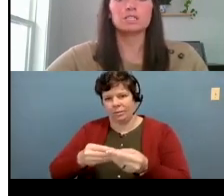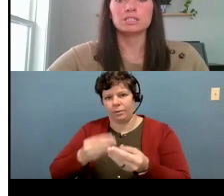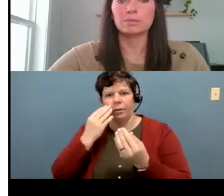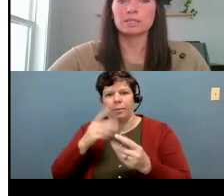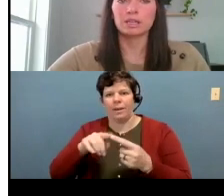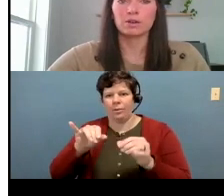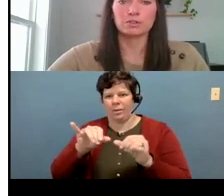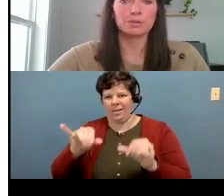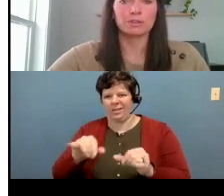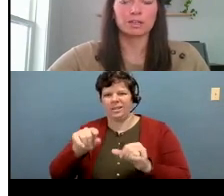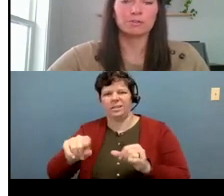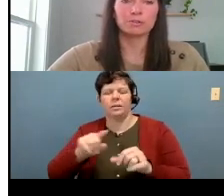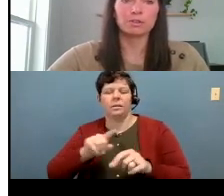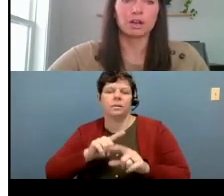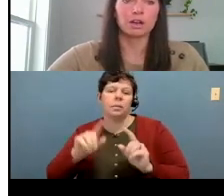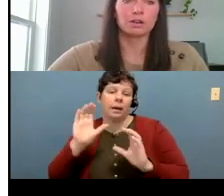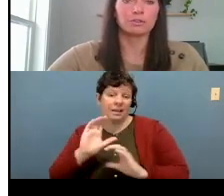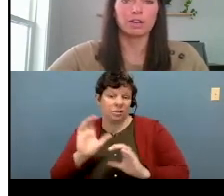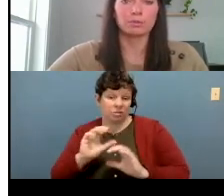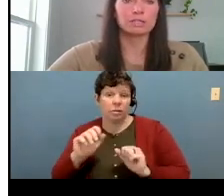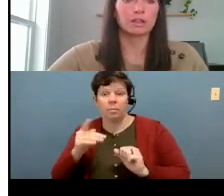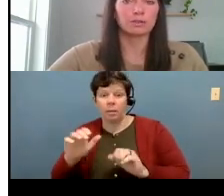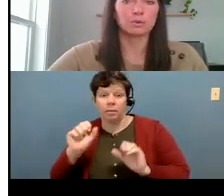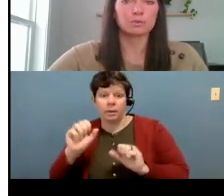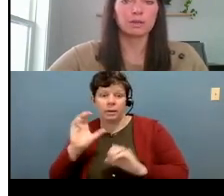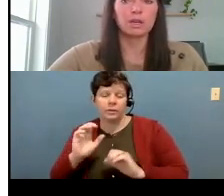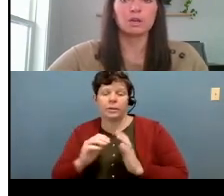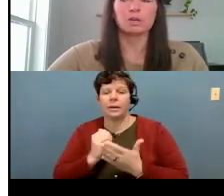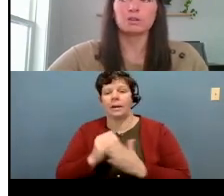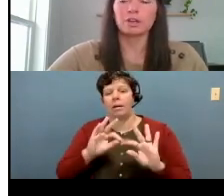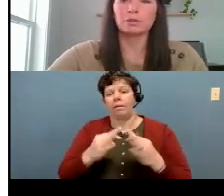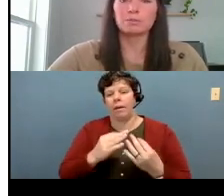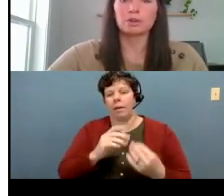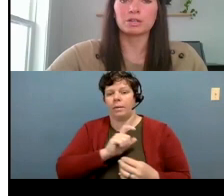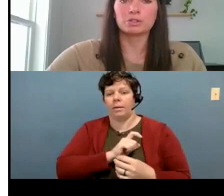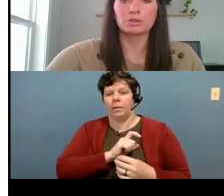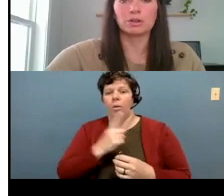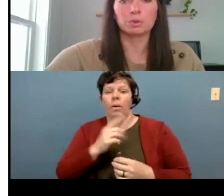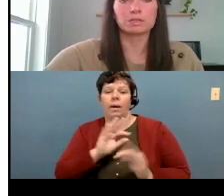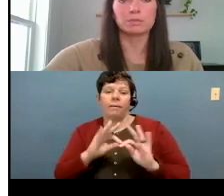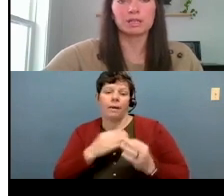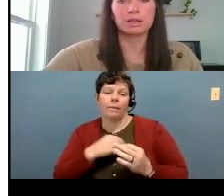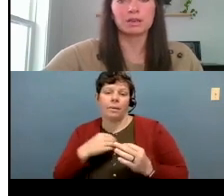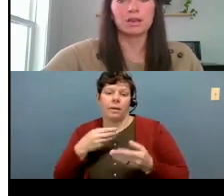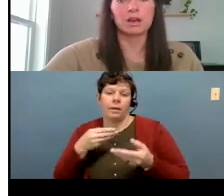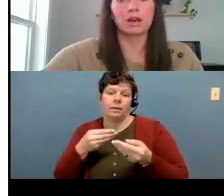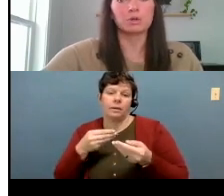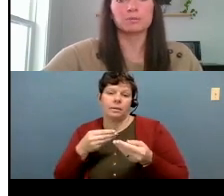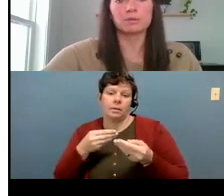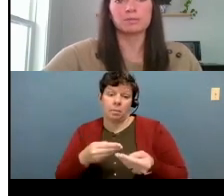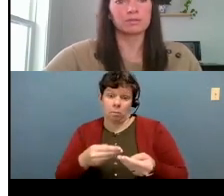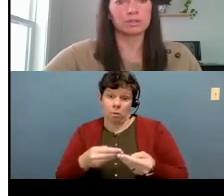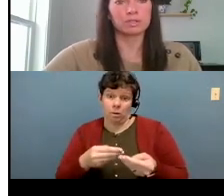So this database can also be very helpful for families and law enforcement. We had a family member enter their loved one as missing,